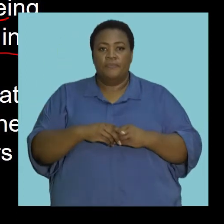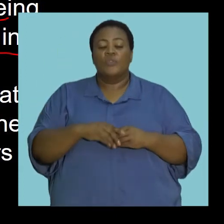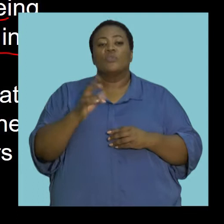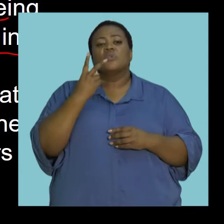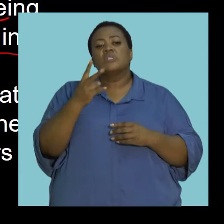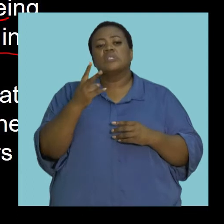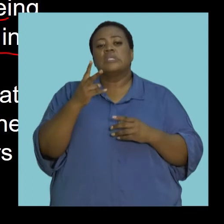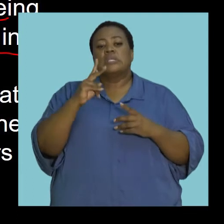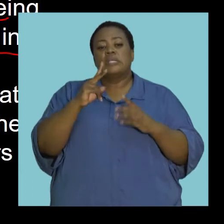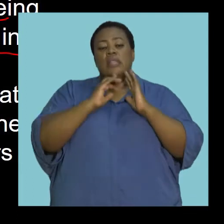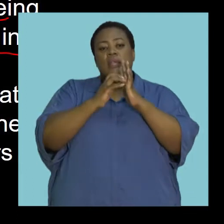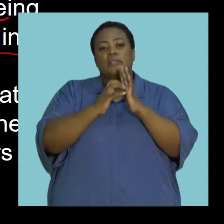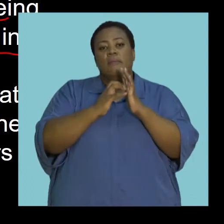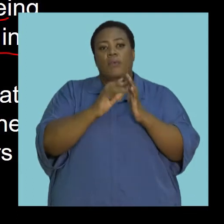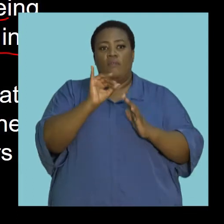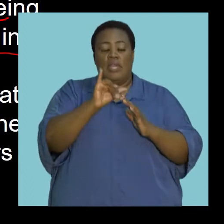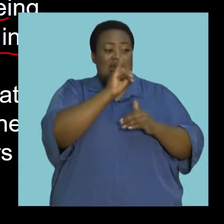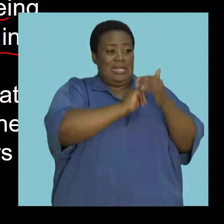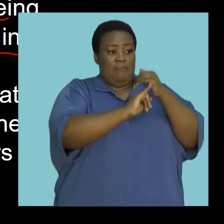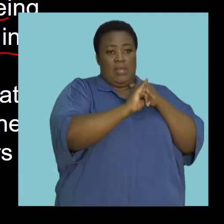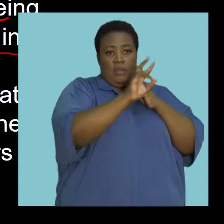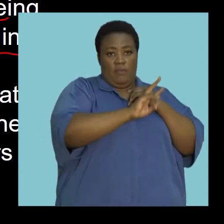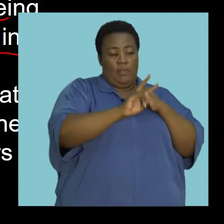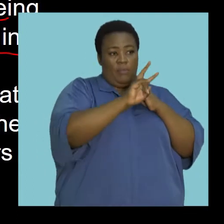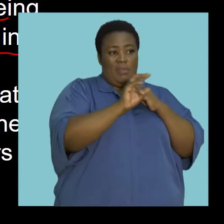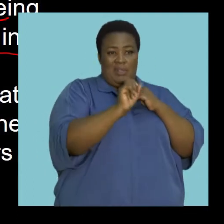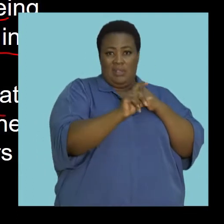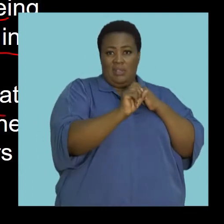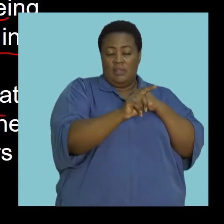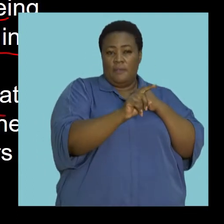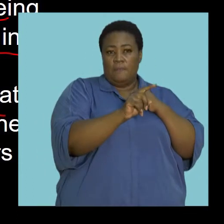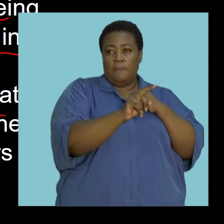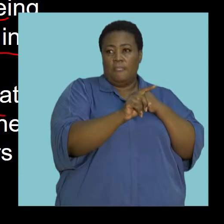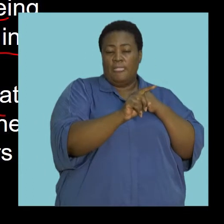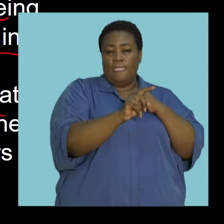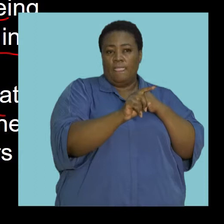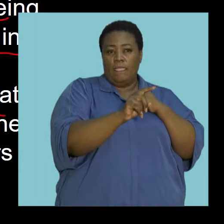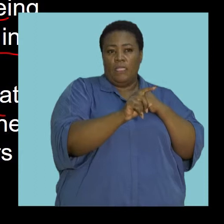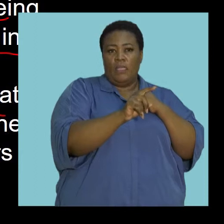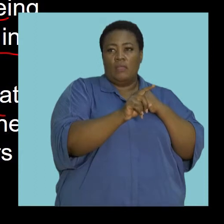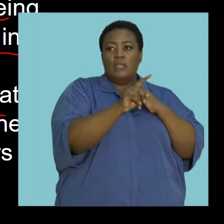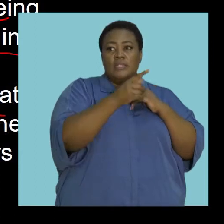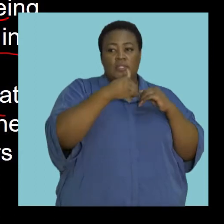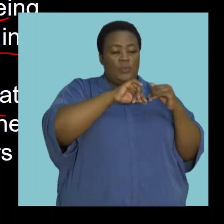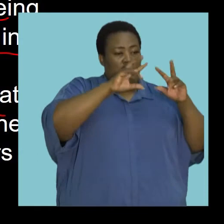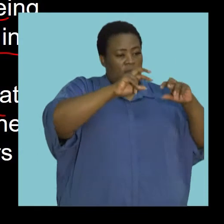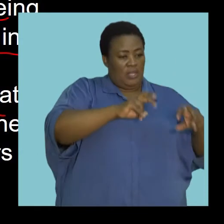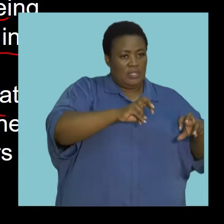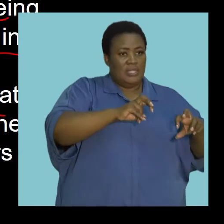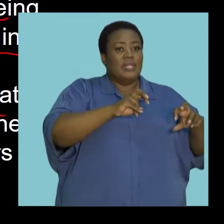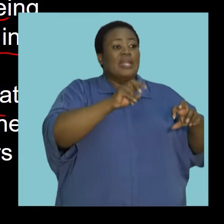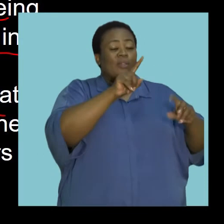let's look at an example of that. The independent variable is that the variable that the investigator is changing